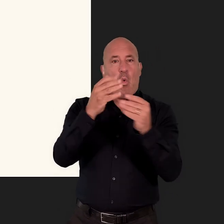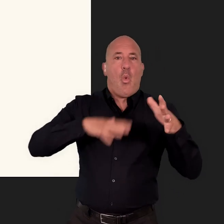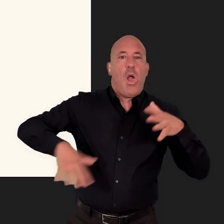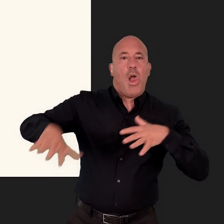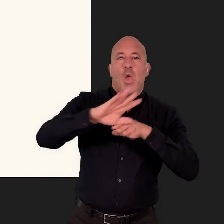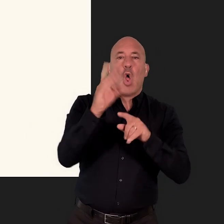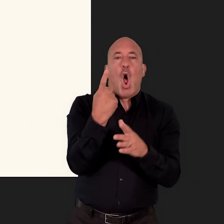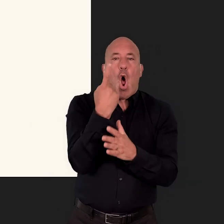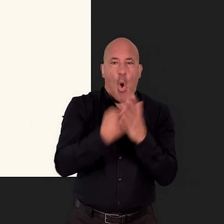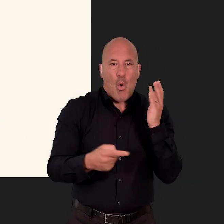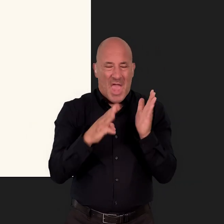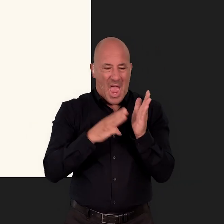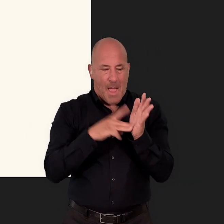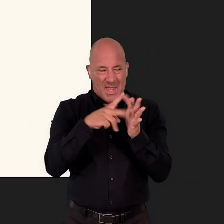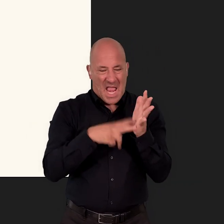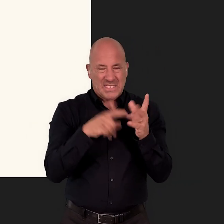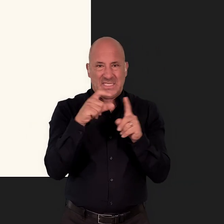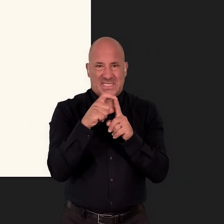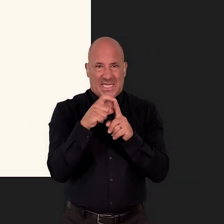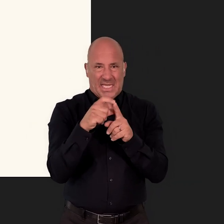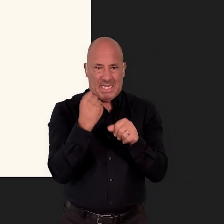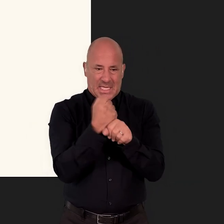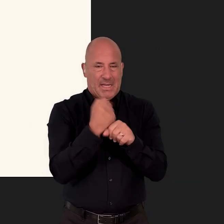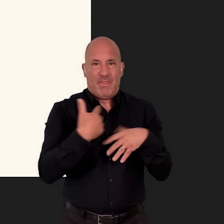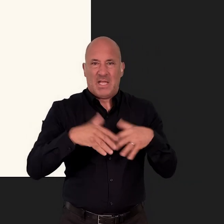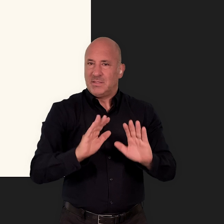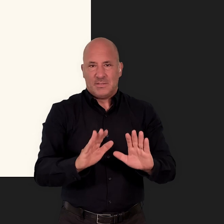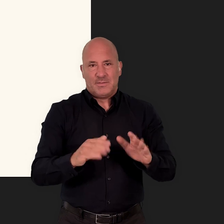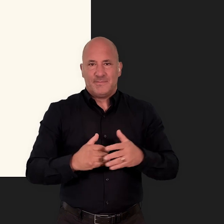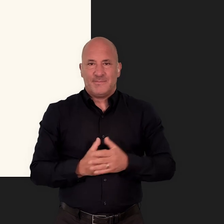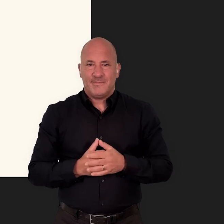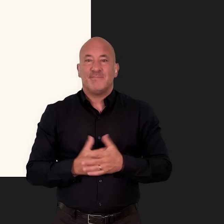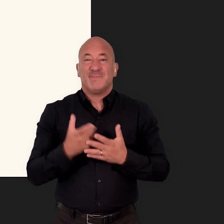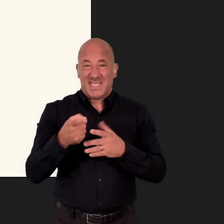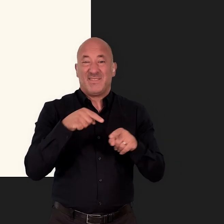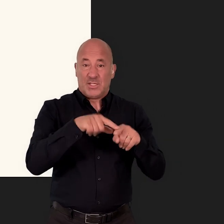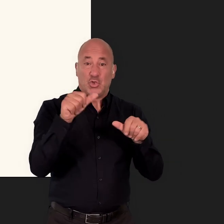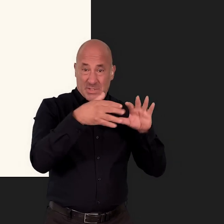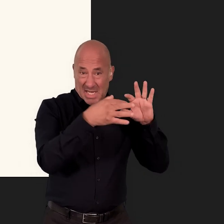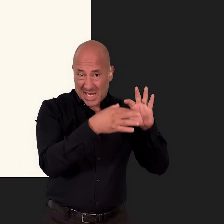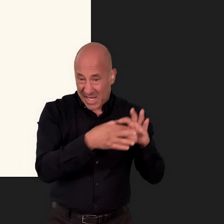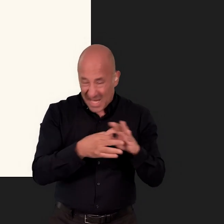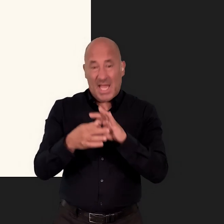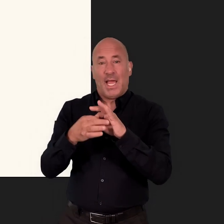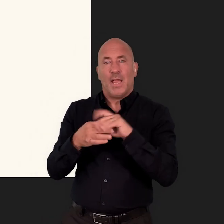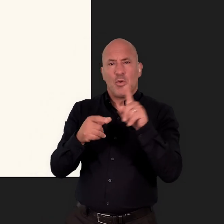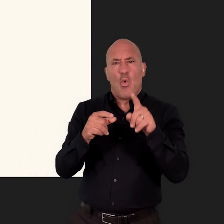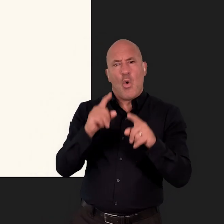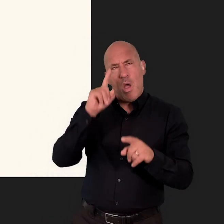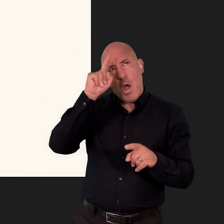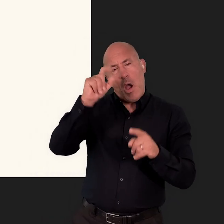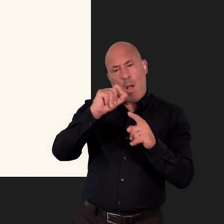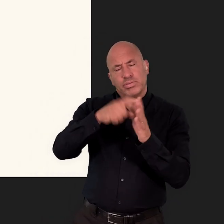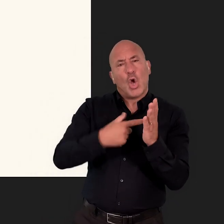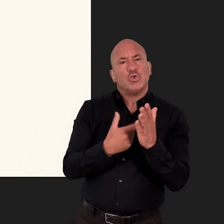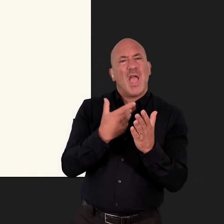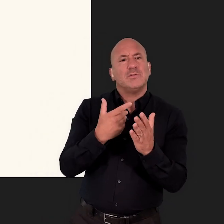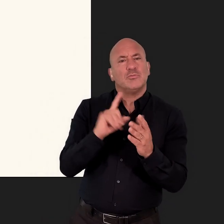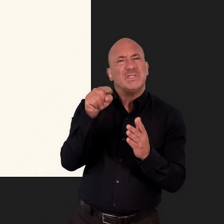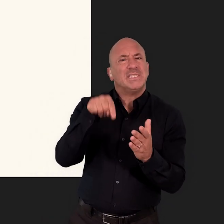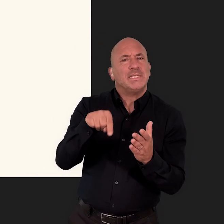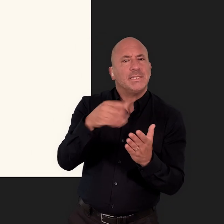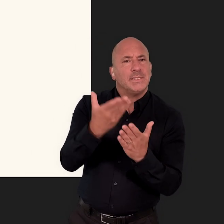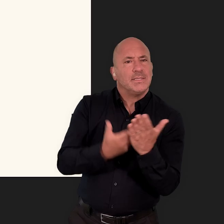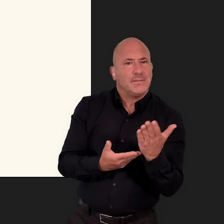And cost should be for the whole site and not just the MEND related works. This should then link directly to the content of your